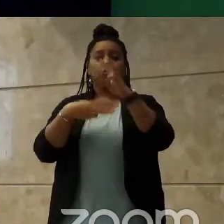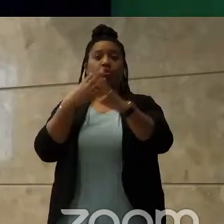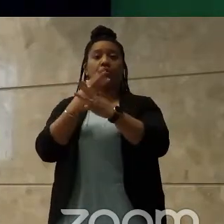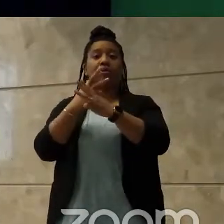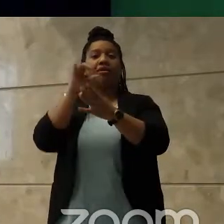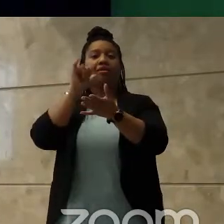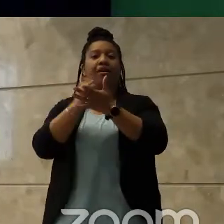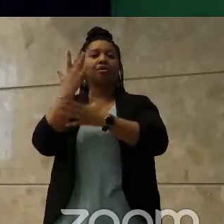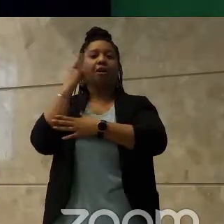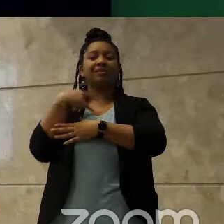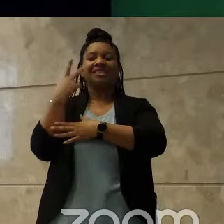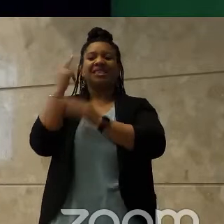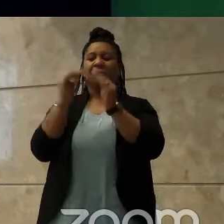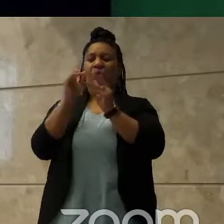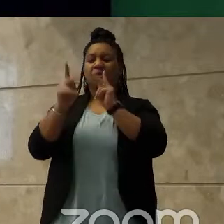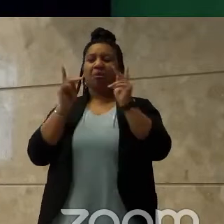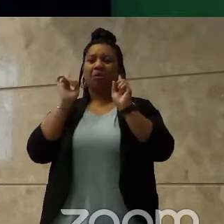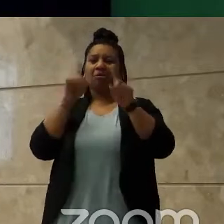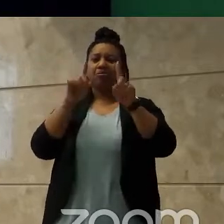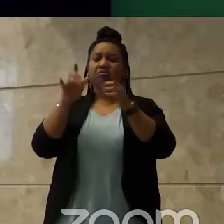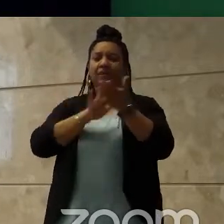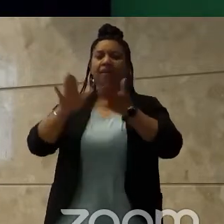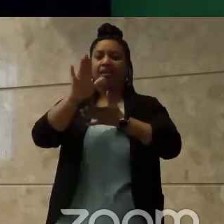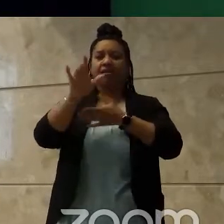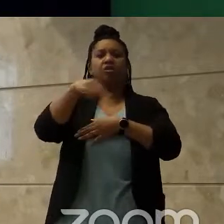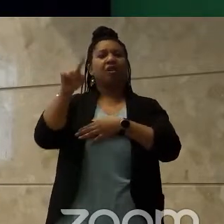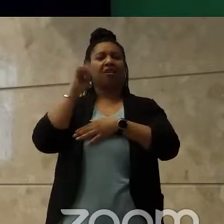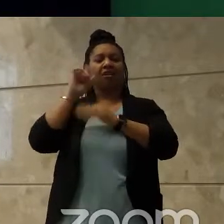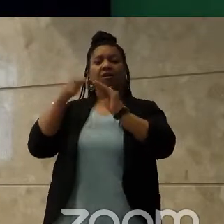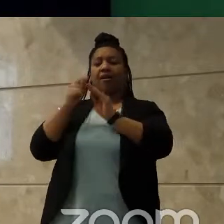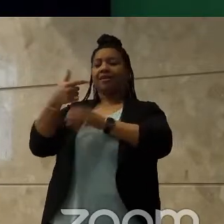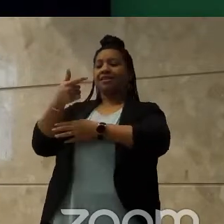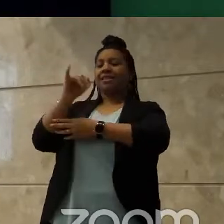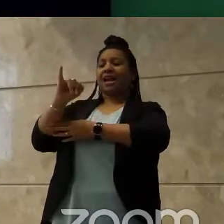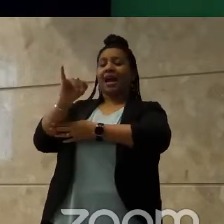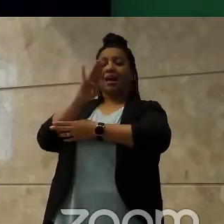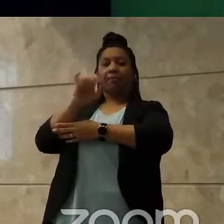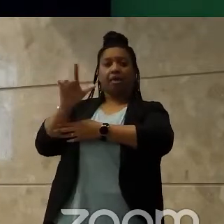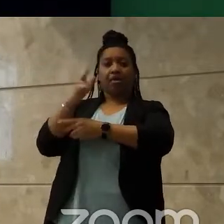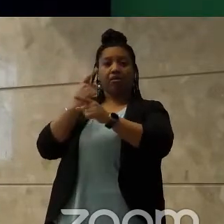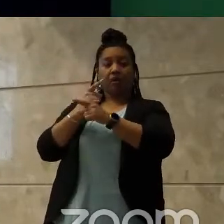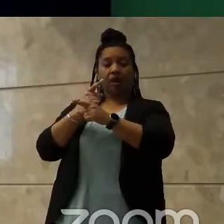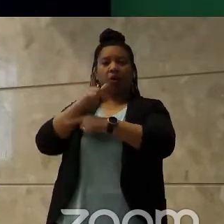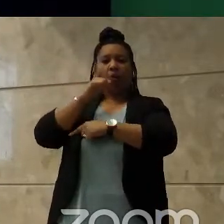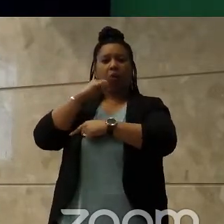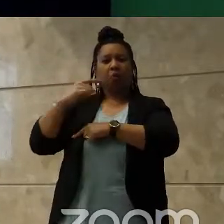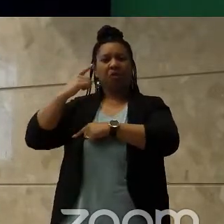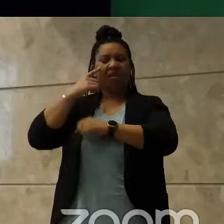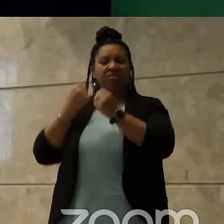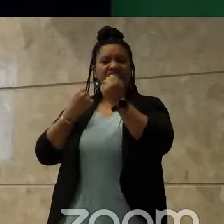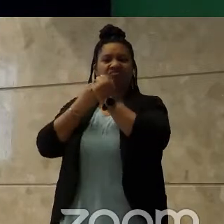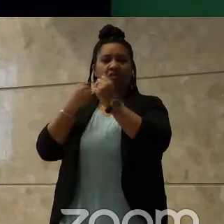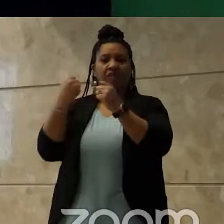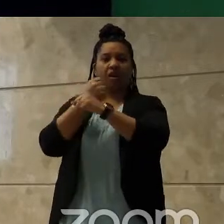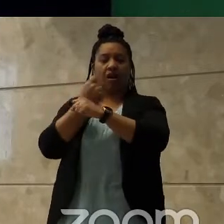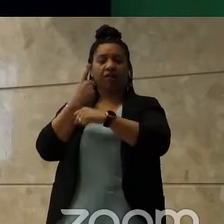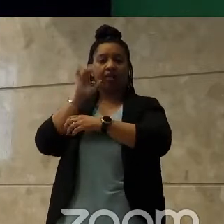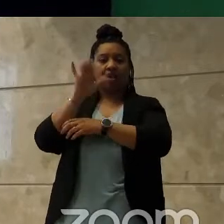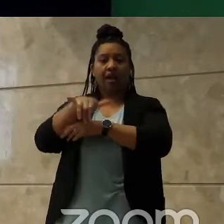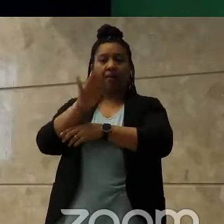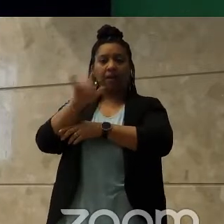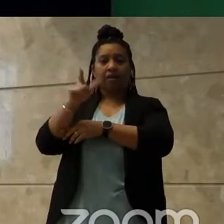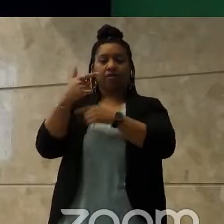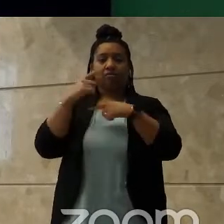to see more people going to college. How many people, you've heard of the GI Bill? Who do you think fought the GI Bill when